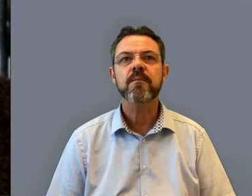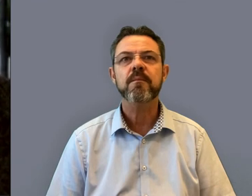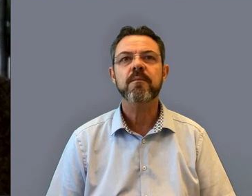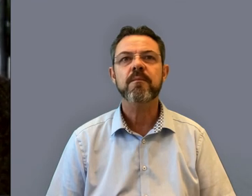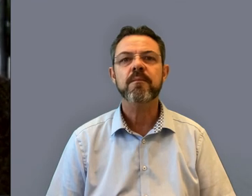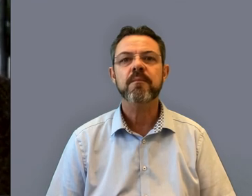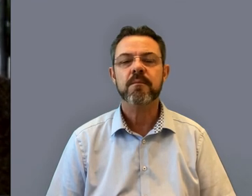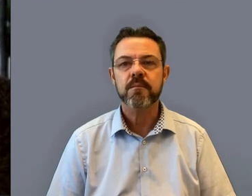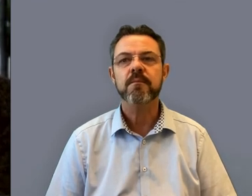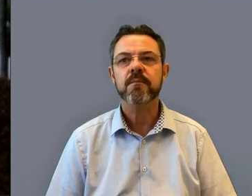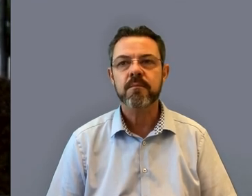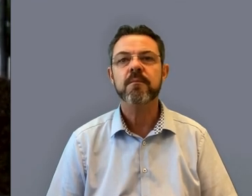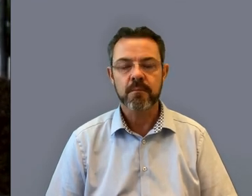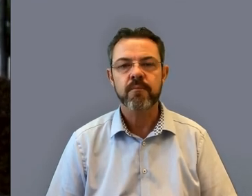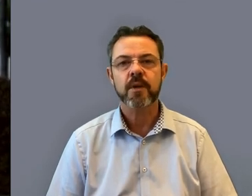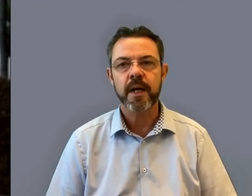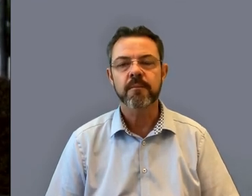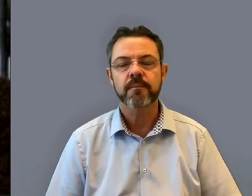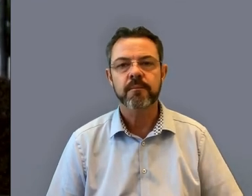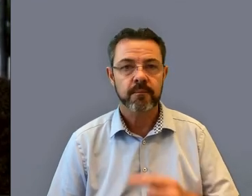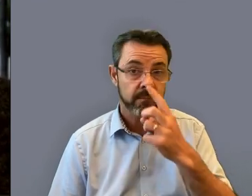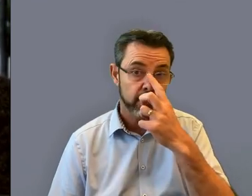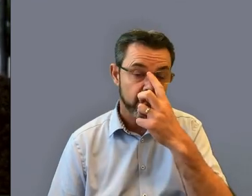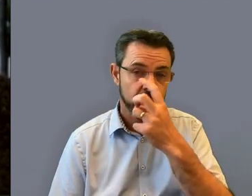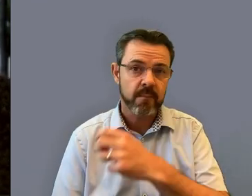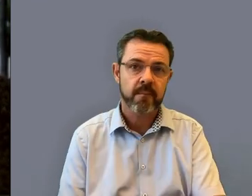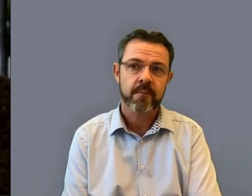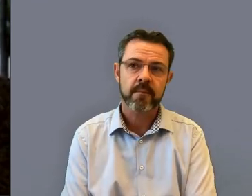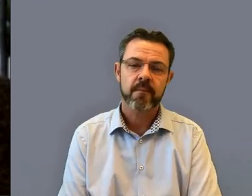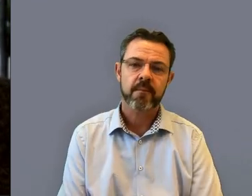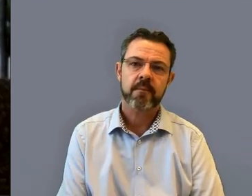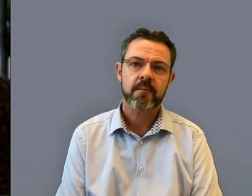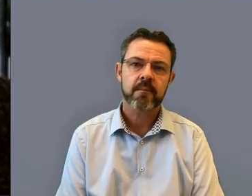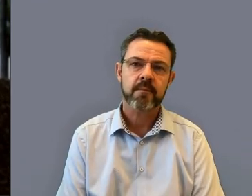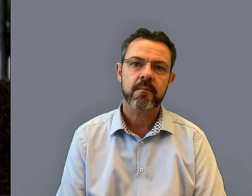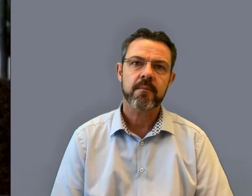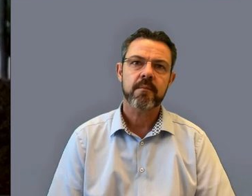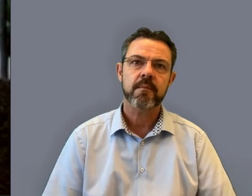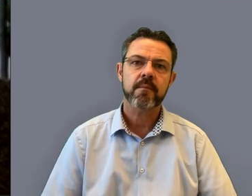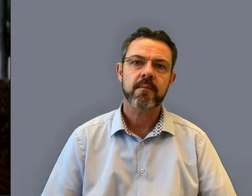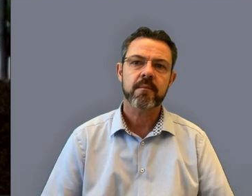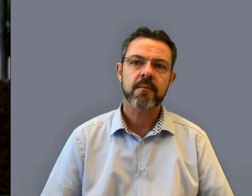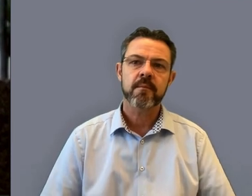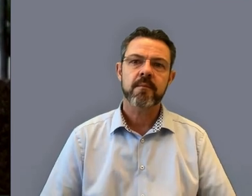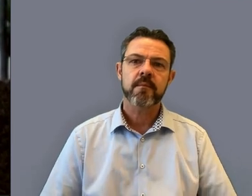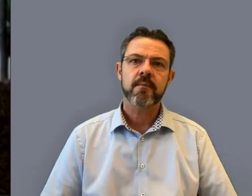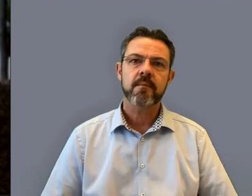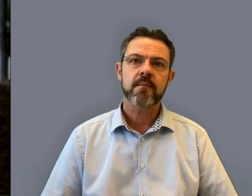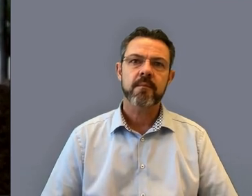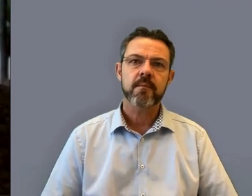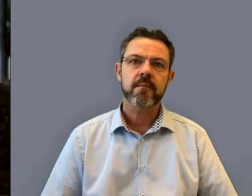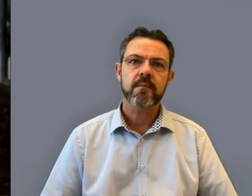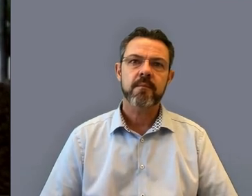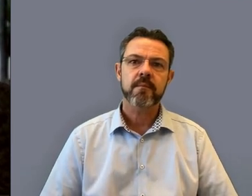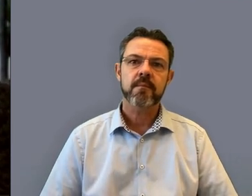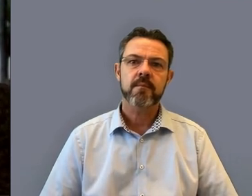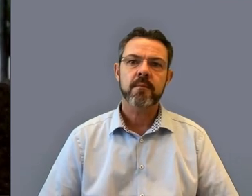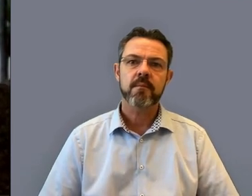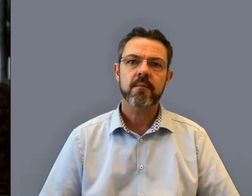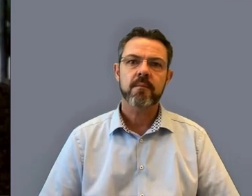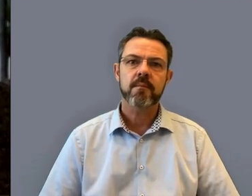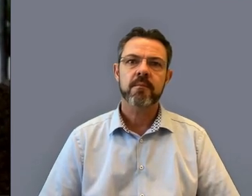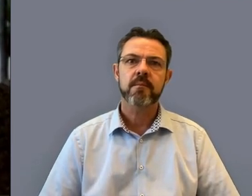with the operations of it, just the day-to-day operations. I think the first nuance is just and you touched upon this, is just the